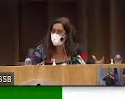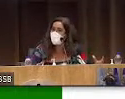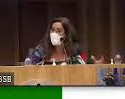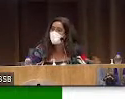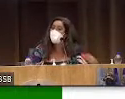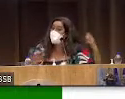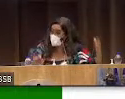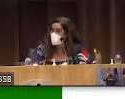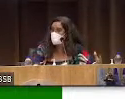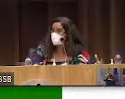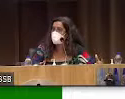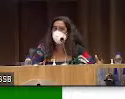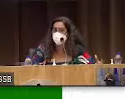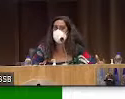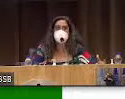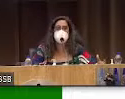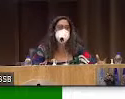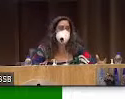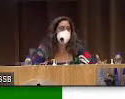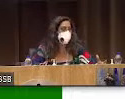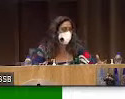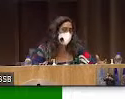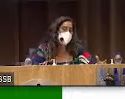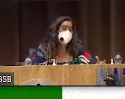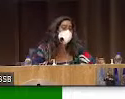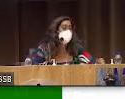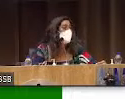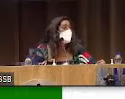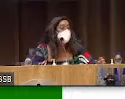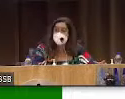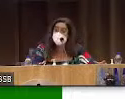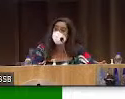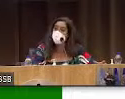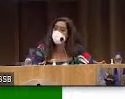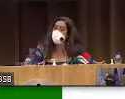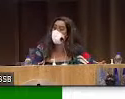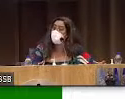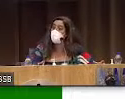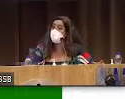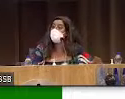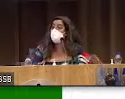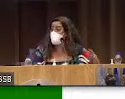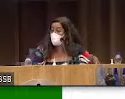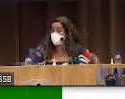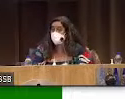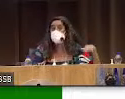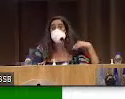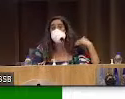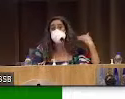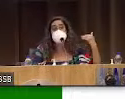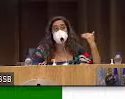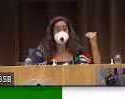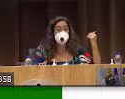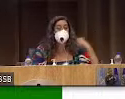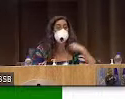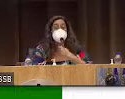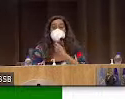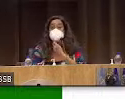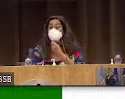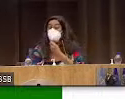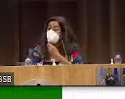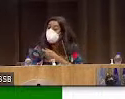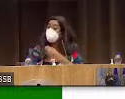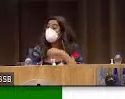became a huge ICU. I tended to the respiratory syndrome. In the primary care,